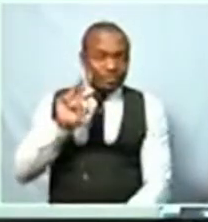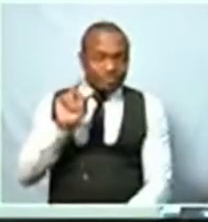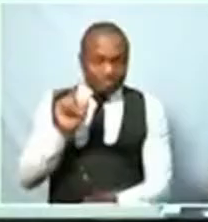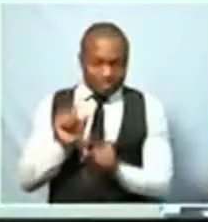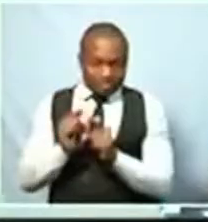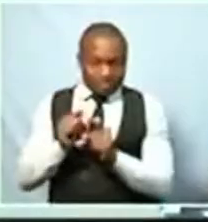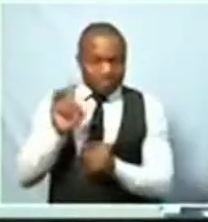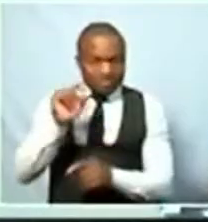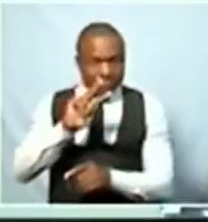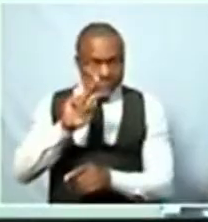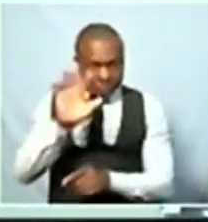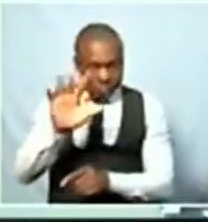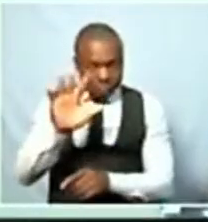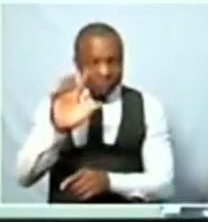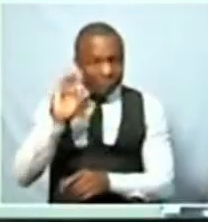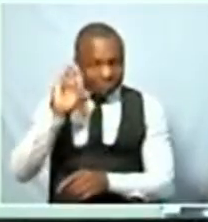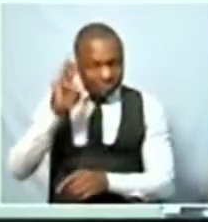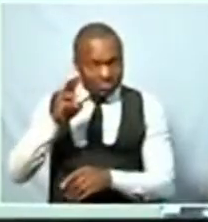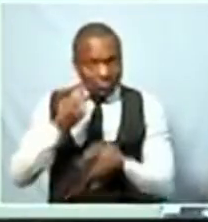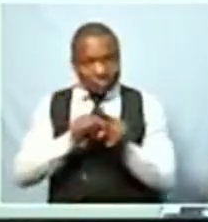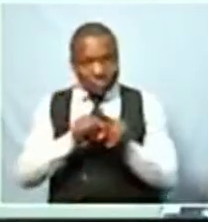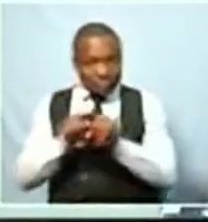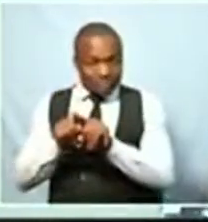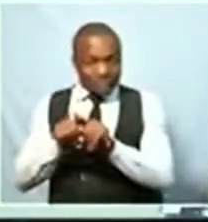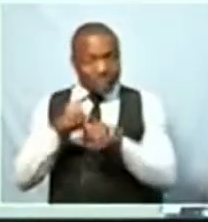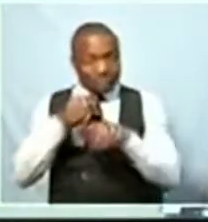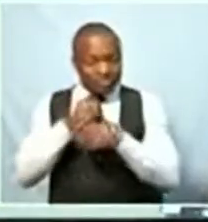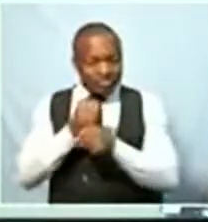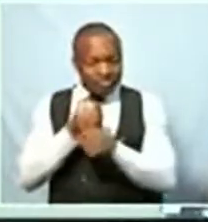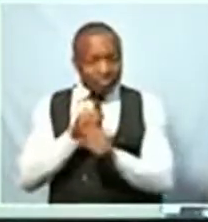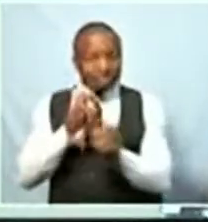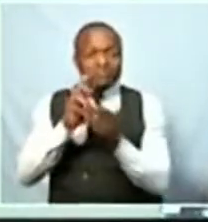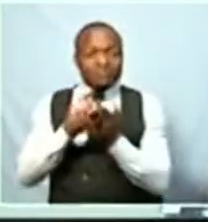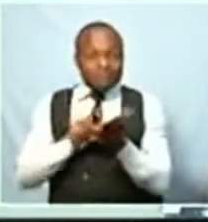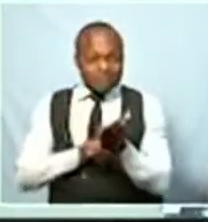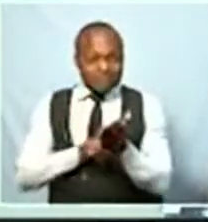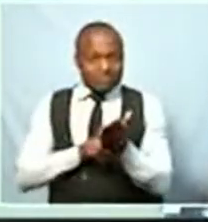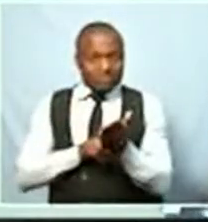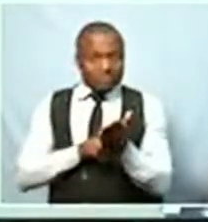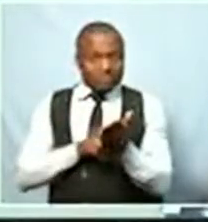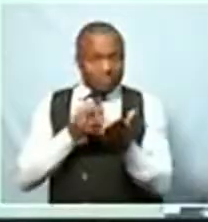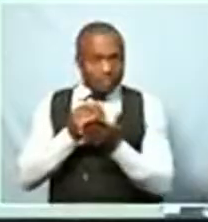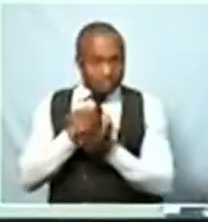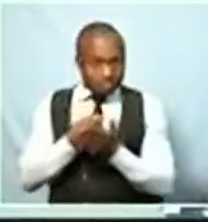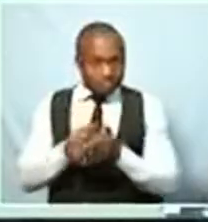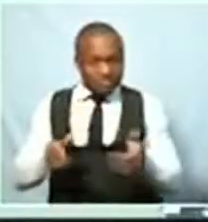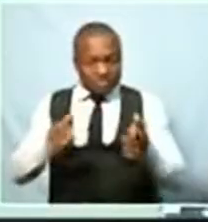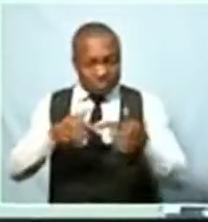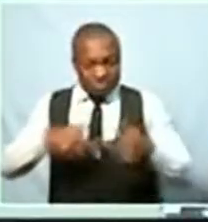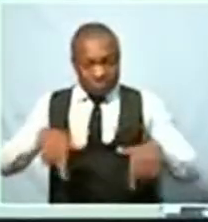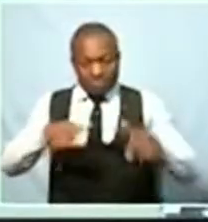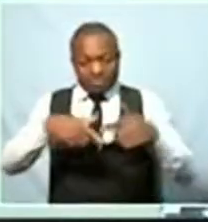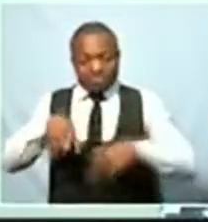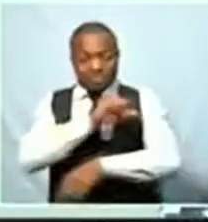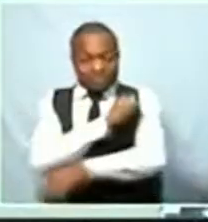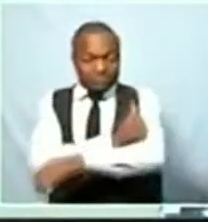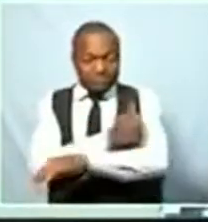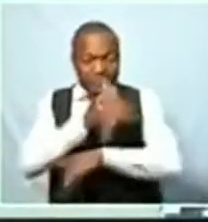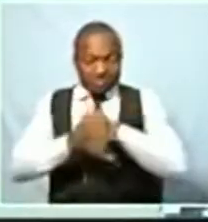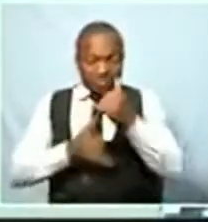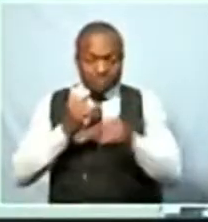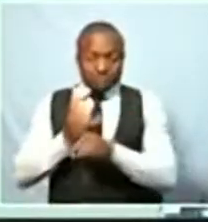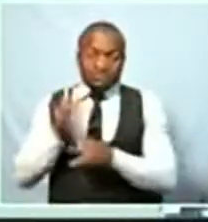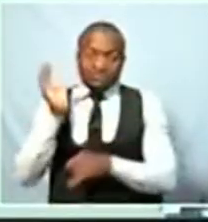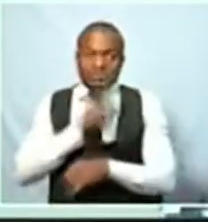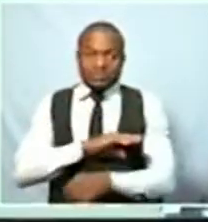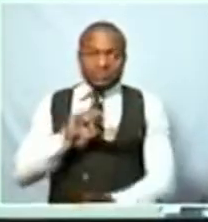2025. We will also produce a report on the accounts of local authorities for the year ended